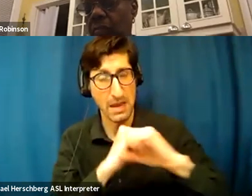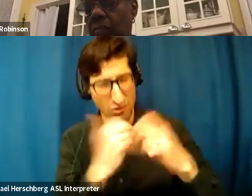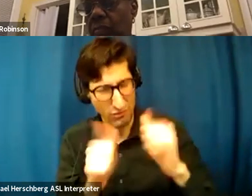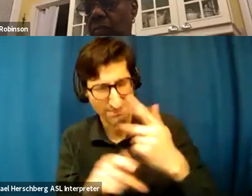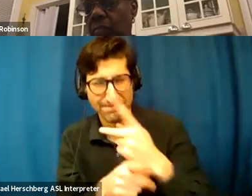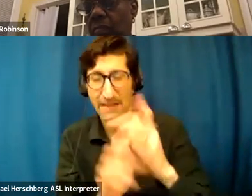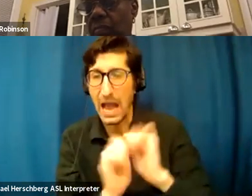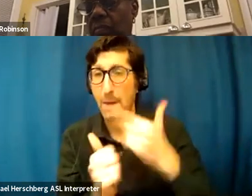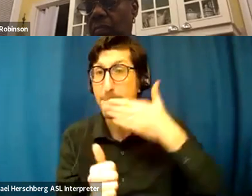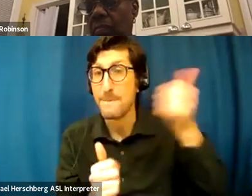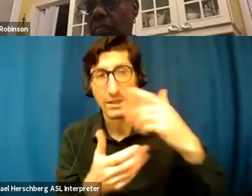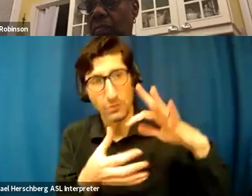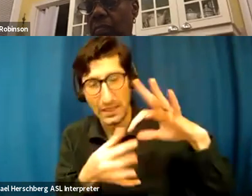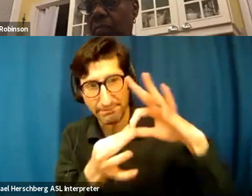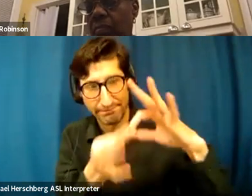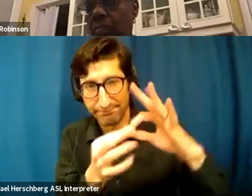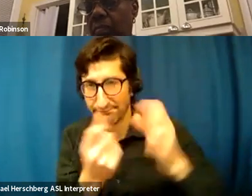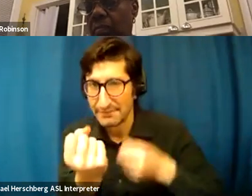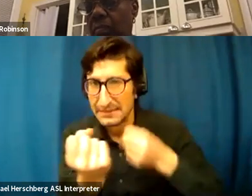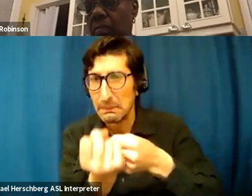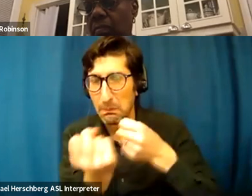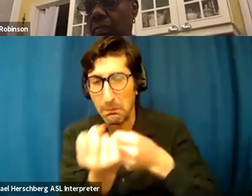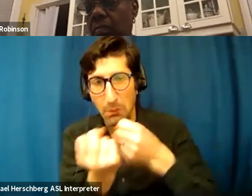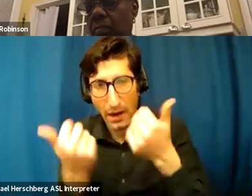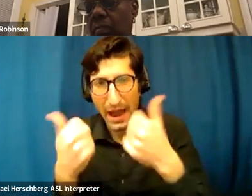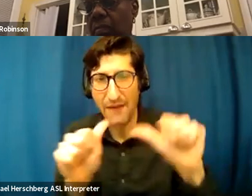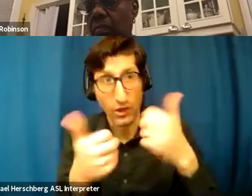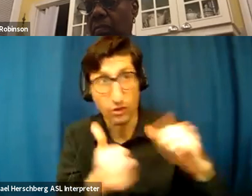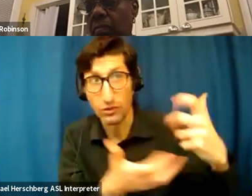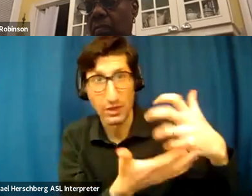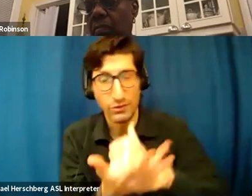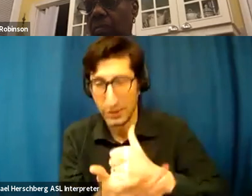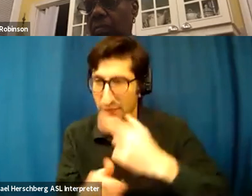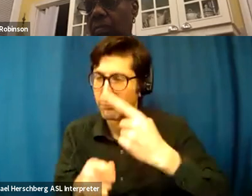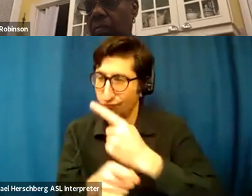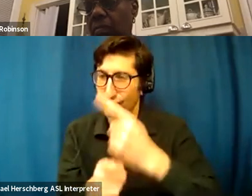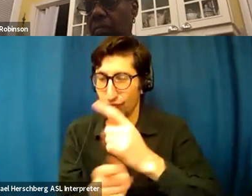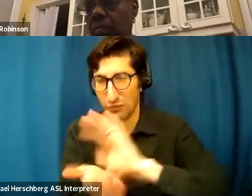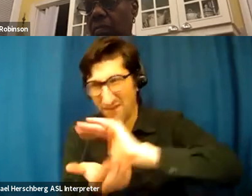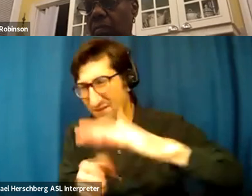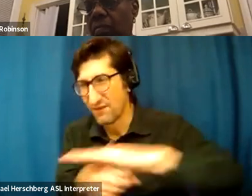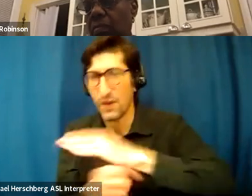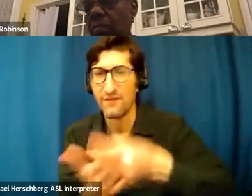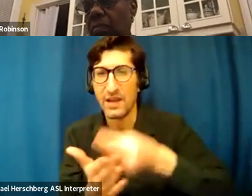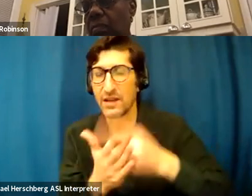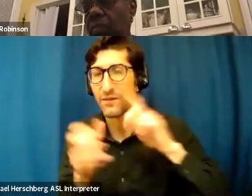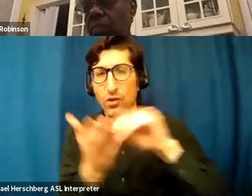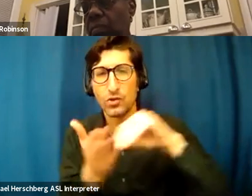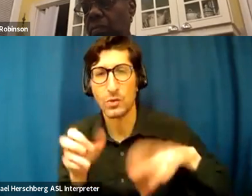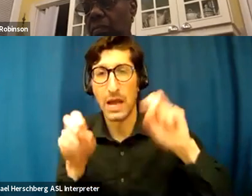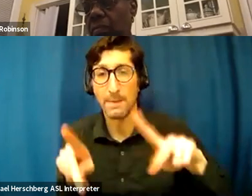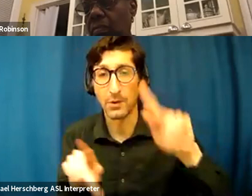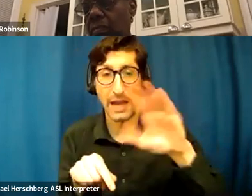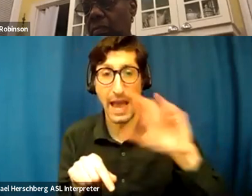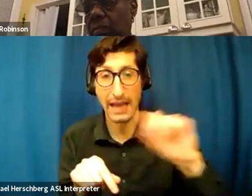engage with and support efforts to secure the full funding of the Student Opportunity Act. And we also onboarded a student